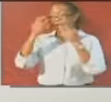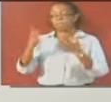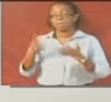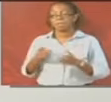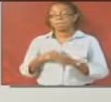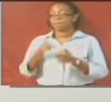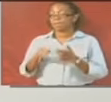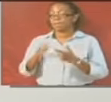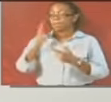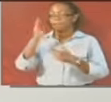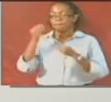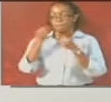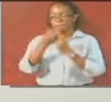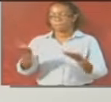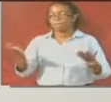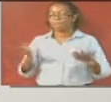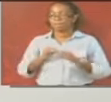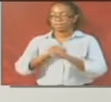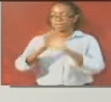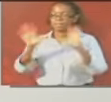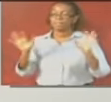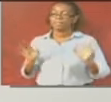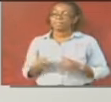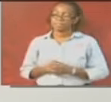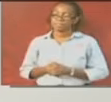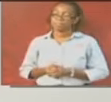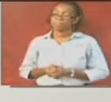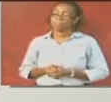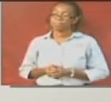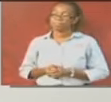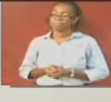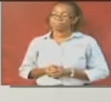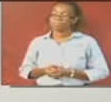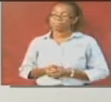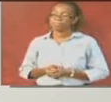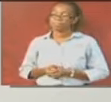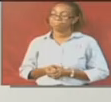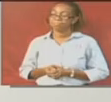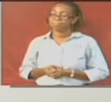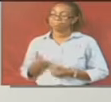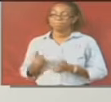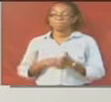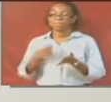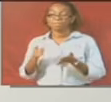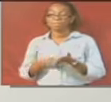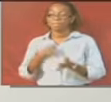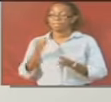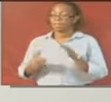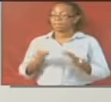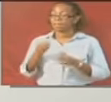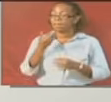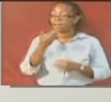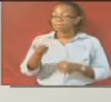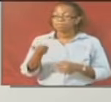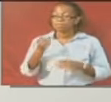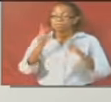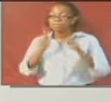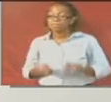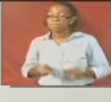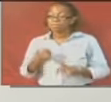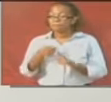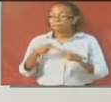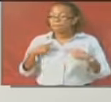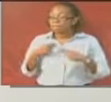picture. Bear in mind also that with the contact tracing, sometimes all the information that would be helpful in building that clearer picture